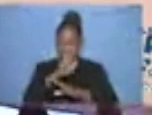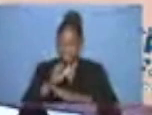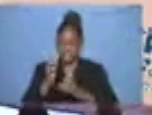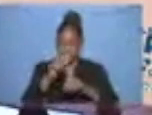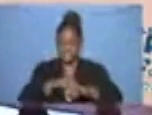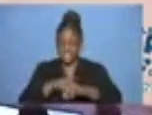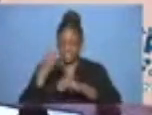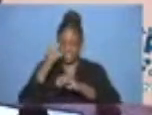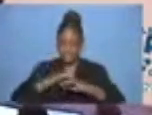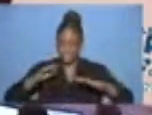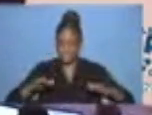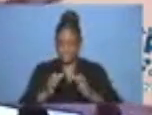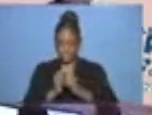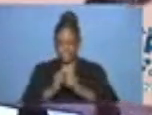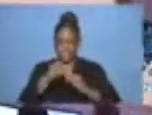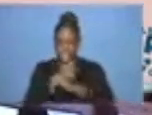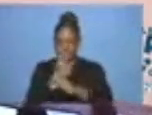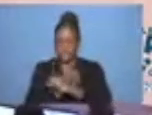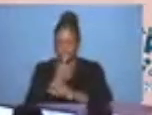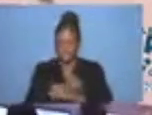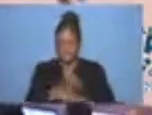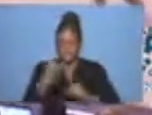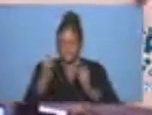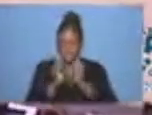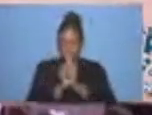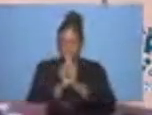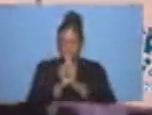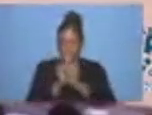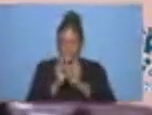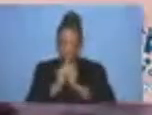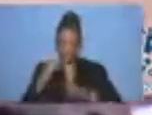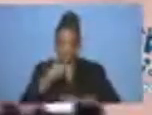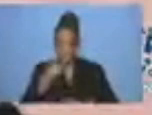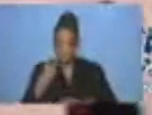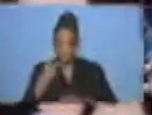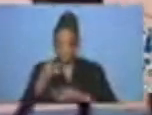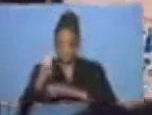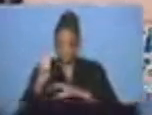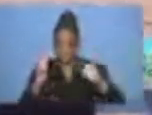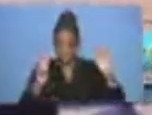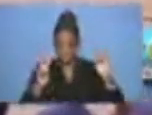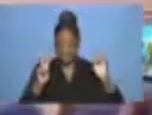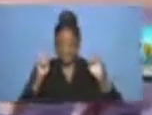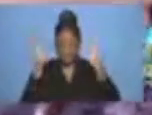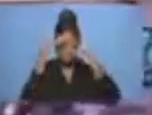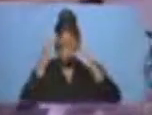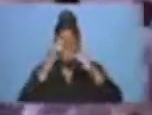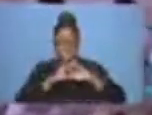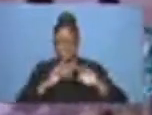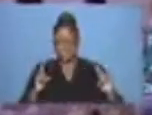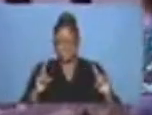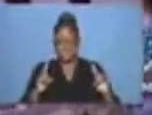evening. It's time to bounce with Sports Monday. I'm Charles Fisher. The Bahamas looking to go 2-0 this weekend in FIBA World